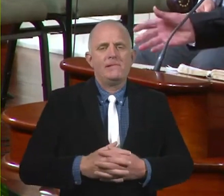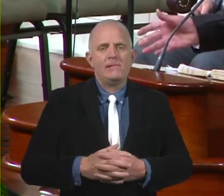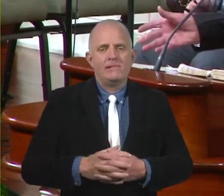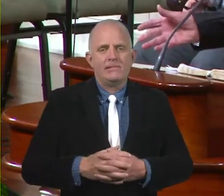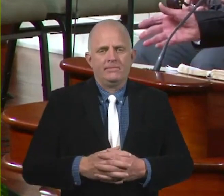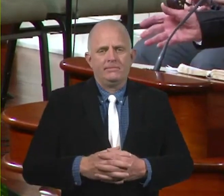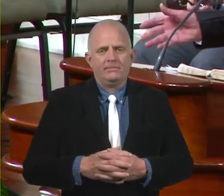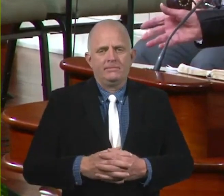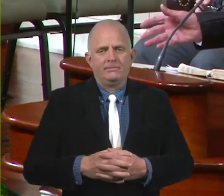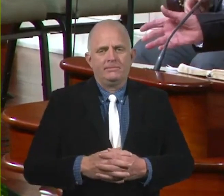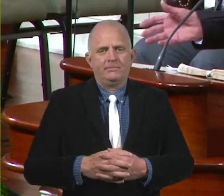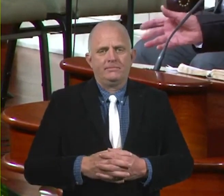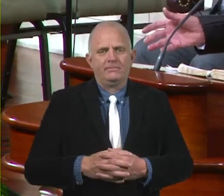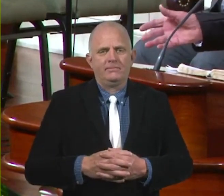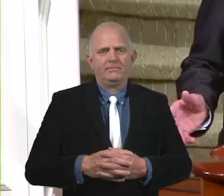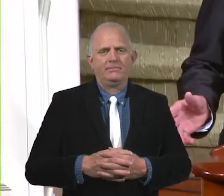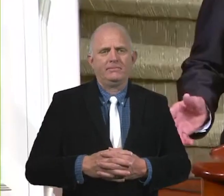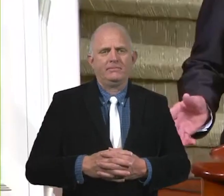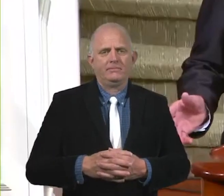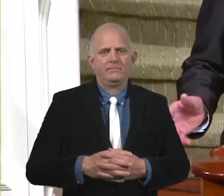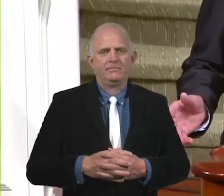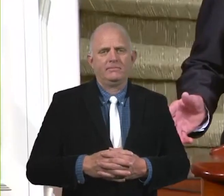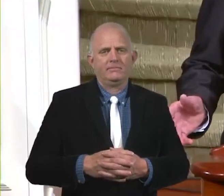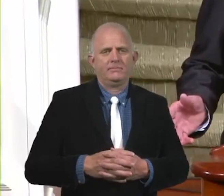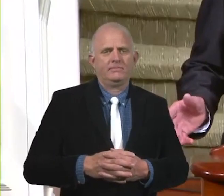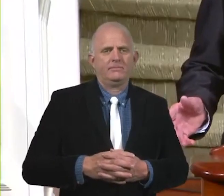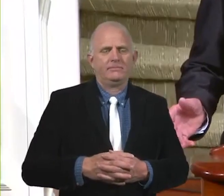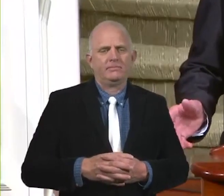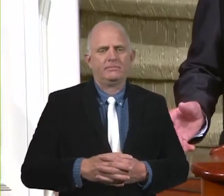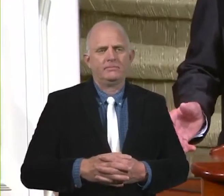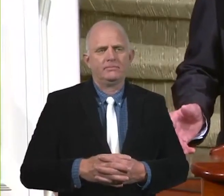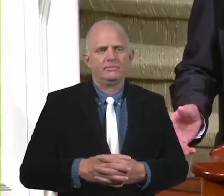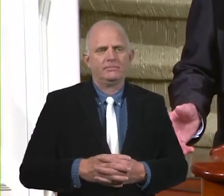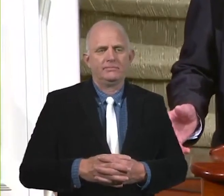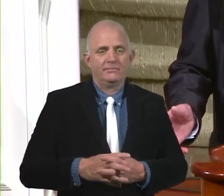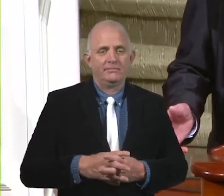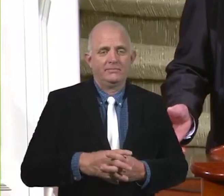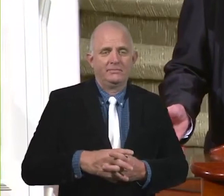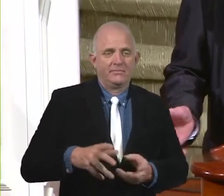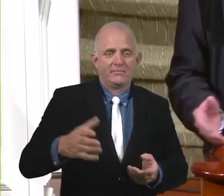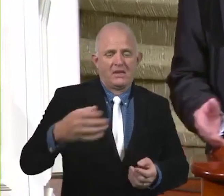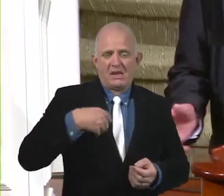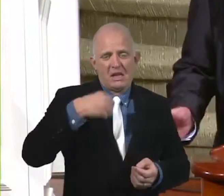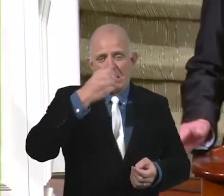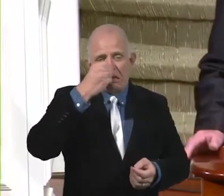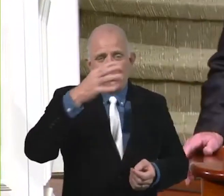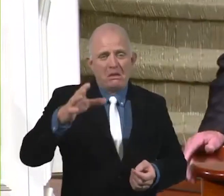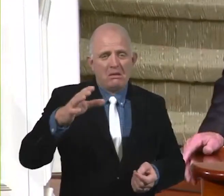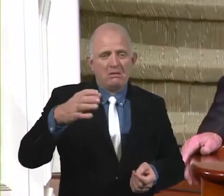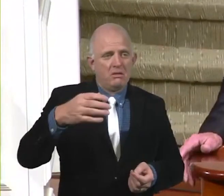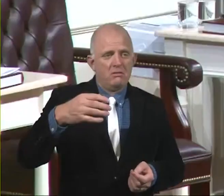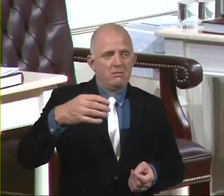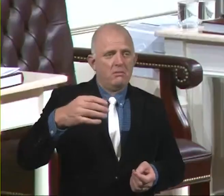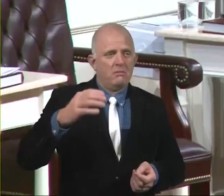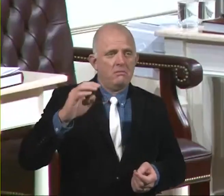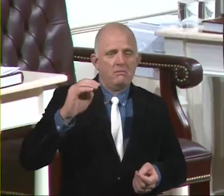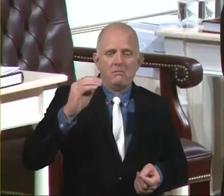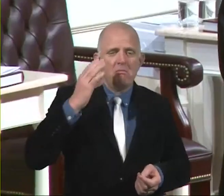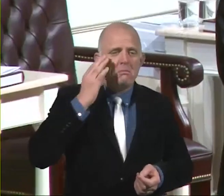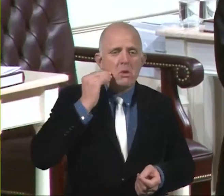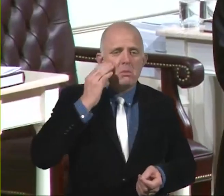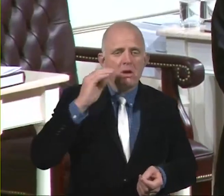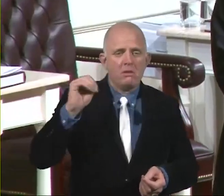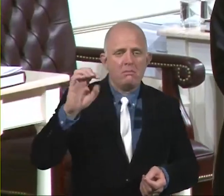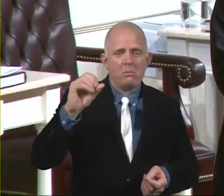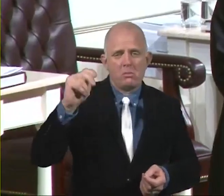Look, I don't need to know what the Mormons believe. I don't need to know what the Jehovah's Witnesses